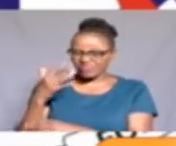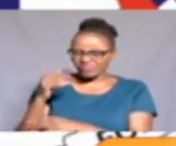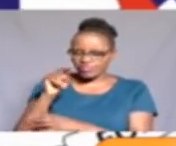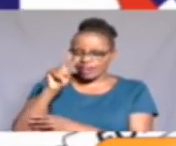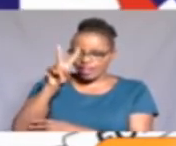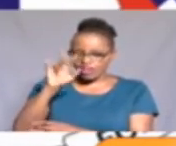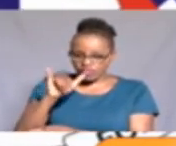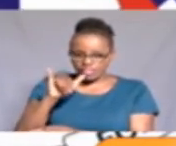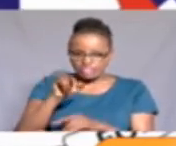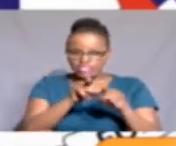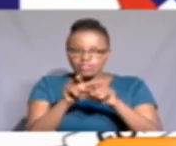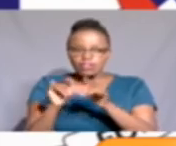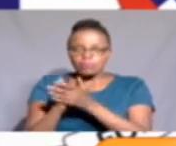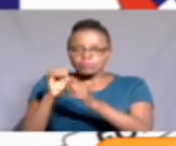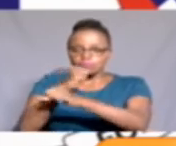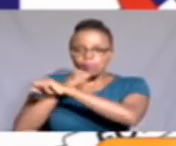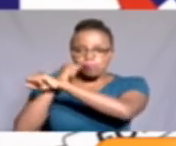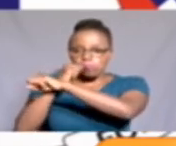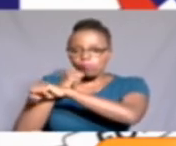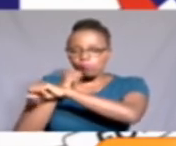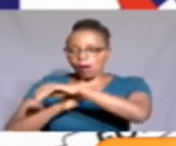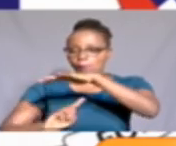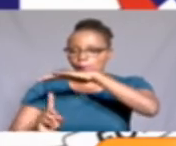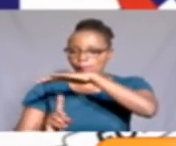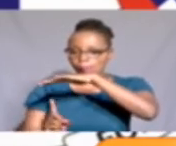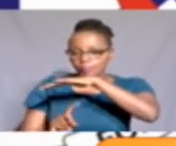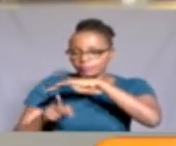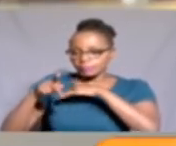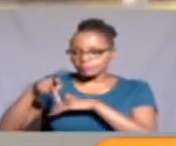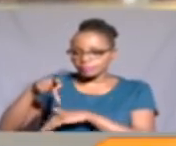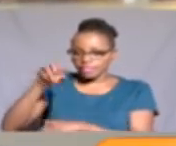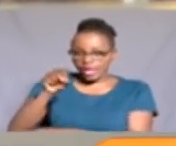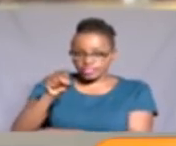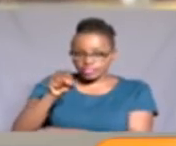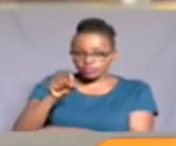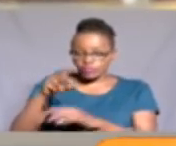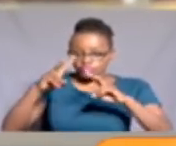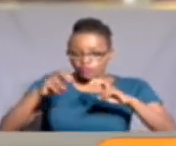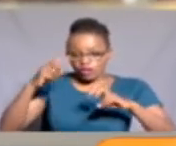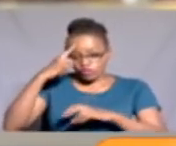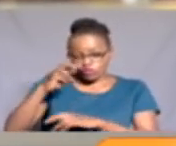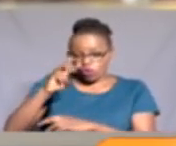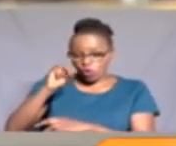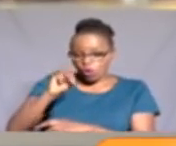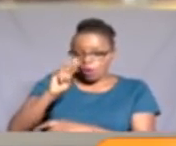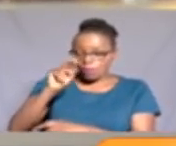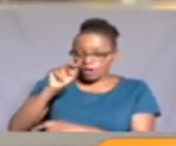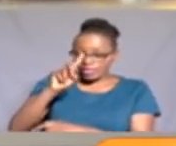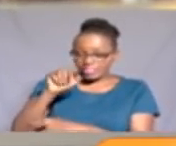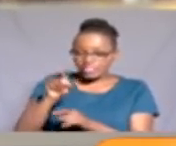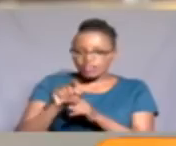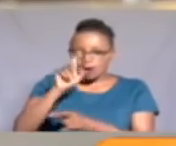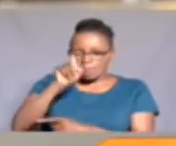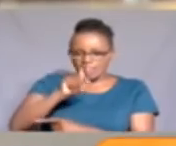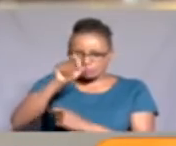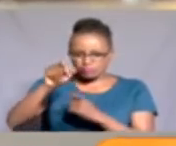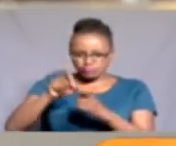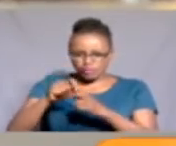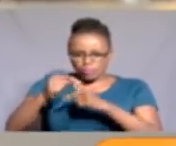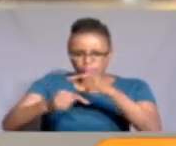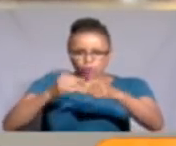Navy, as well as the Defense Ministry Principal Secretary. Though the search for Mwathethe ought to be a meticulous internal